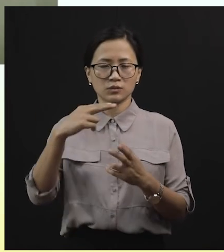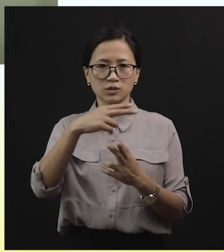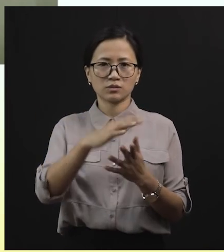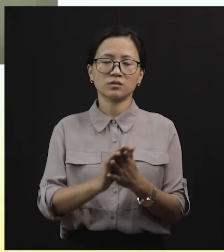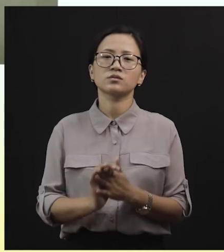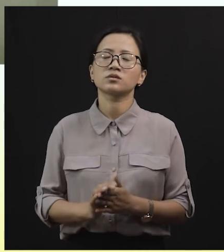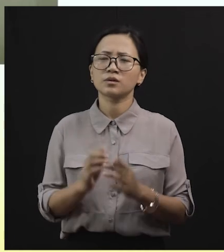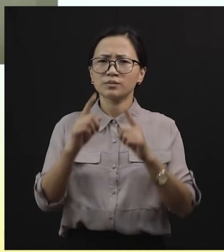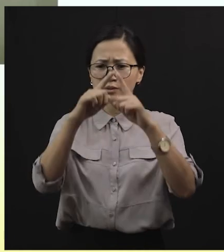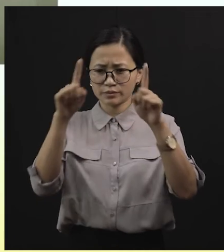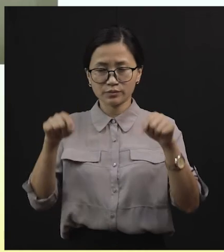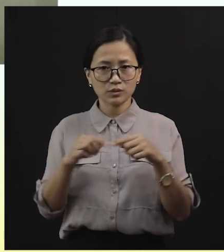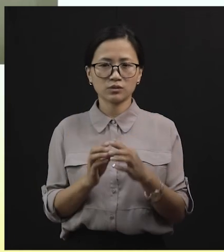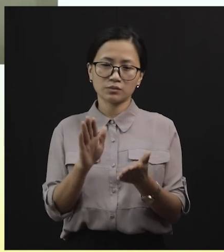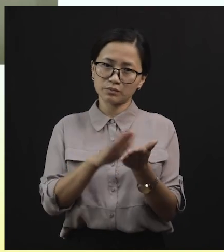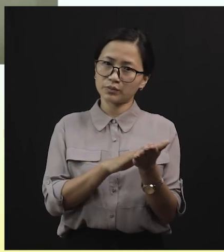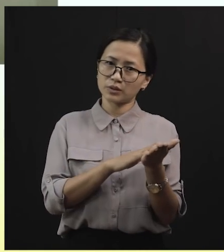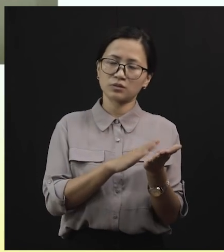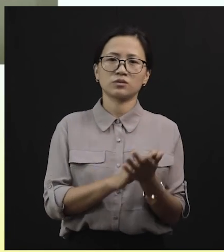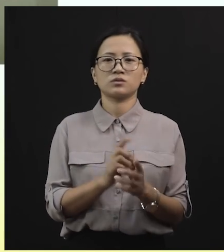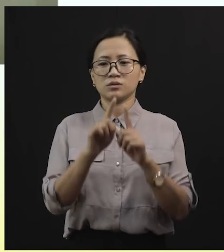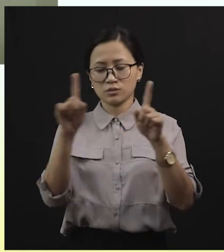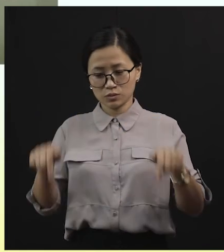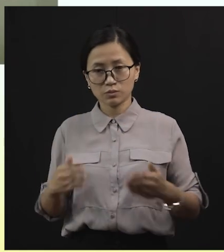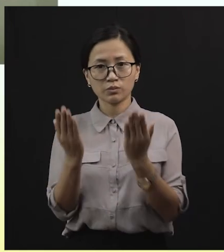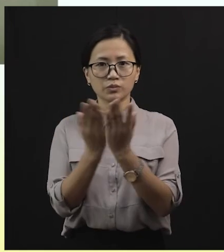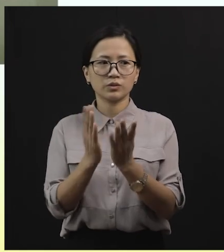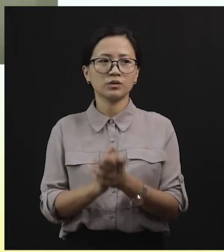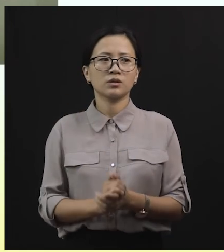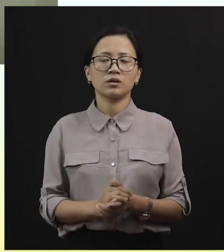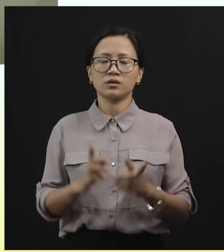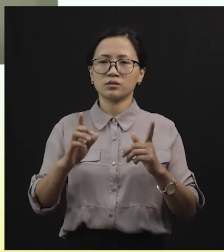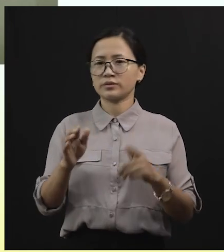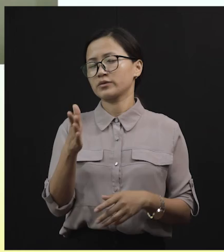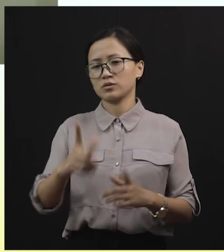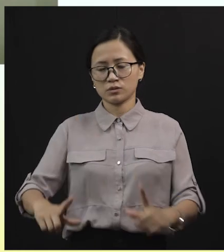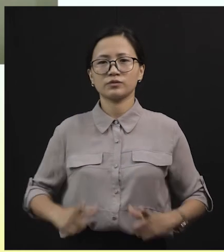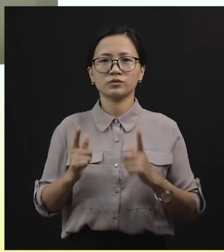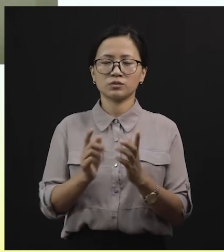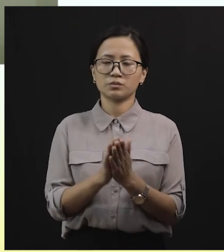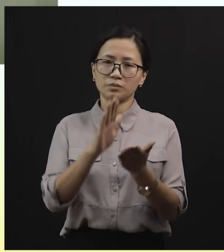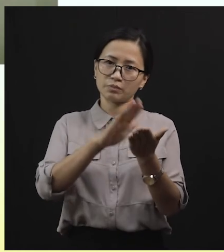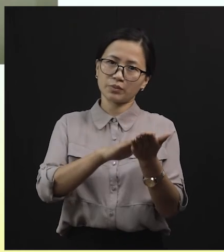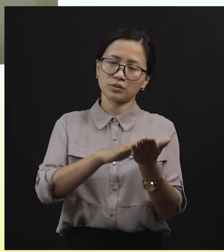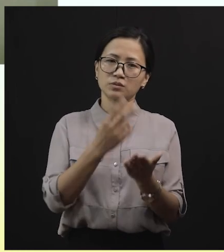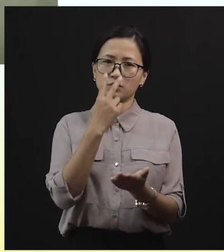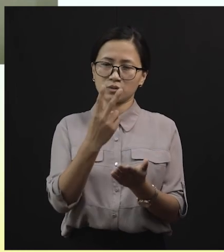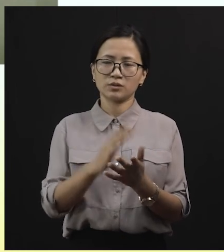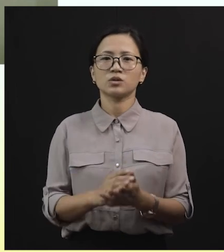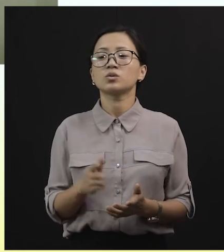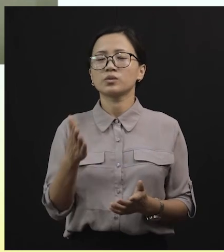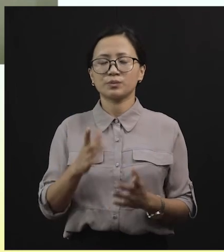down some pictures and pasted on the note, and in the non-living category, I've given those pictures that do not